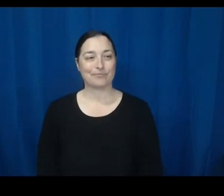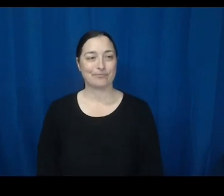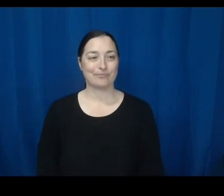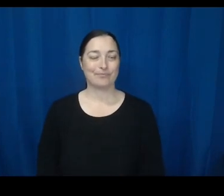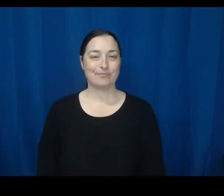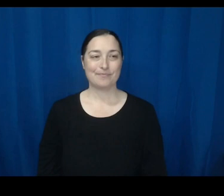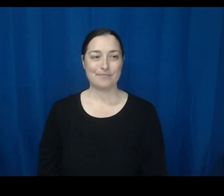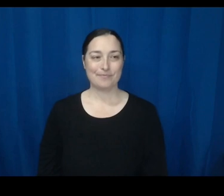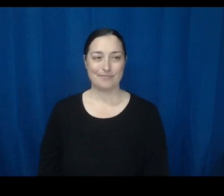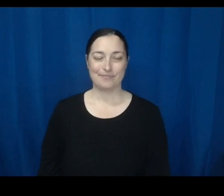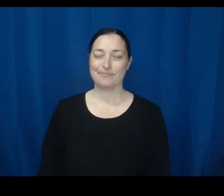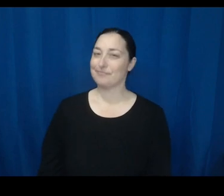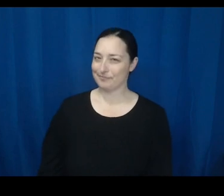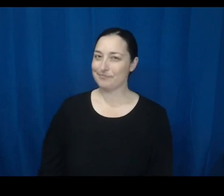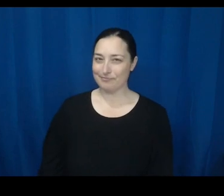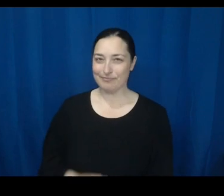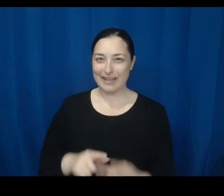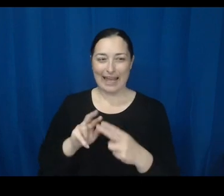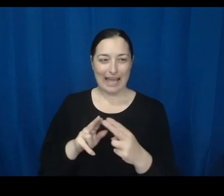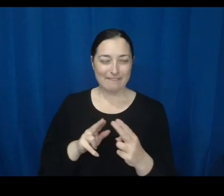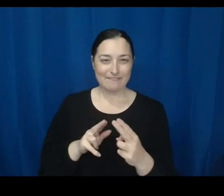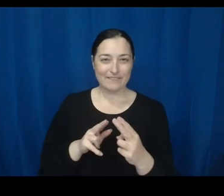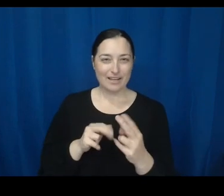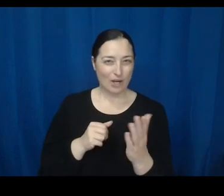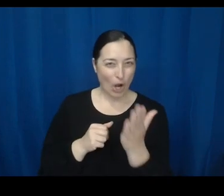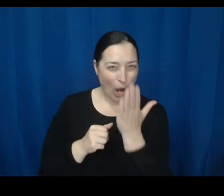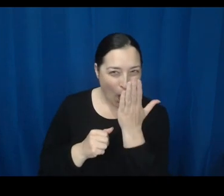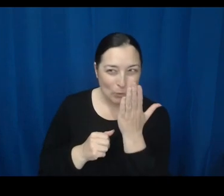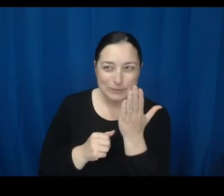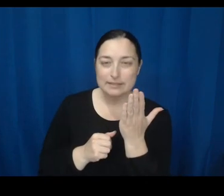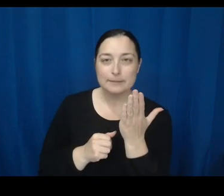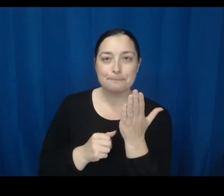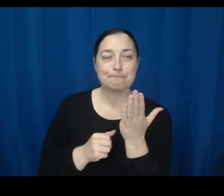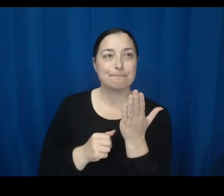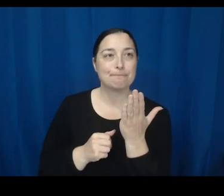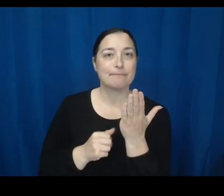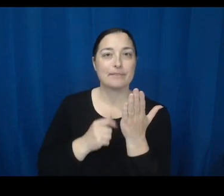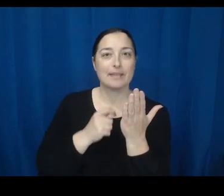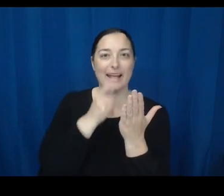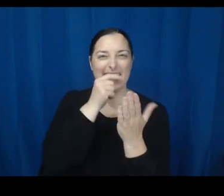Yeah, when you're very up close, you can sort of really get lost in the